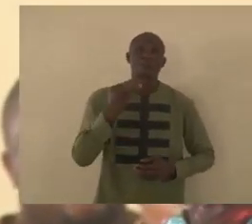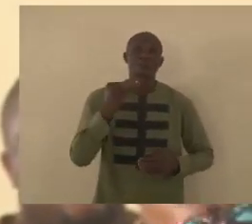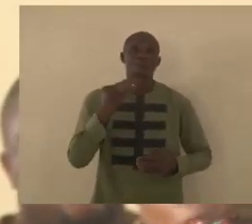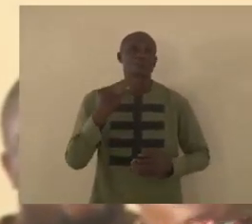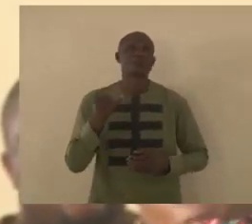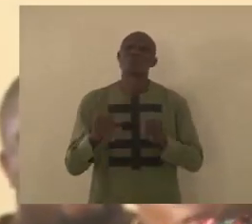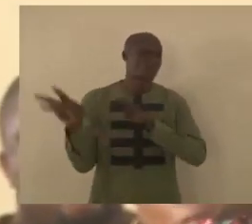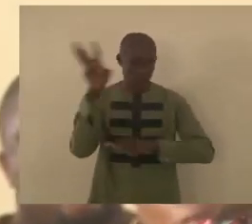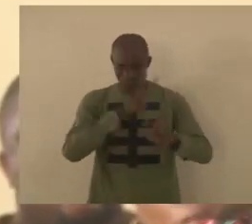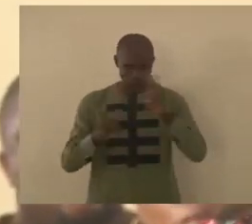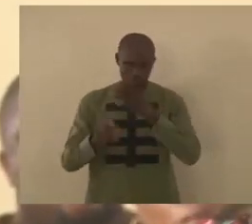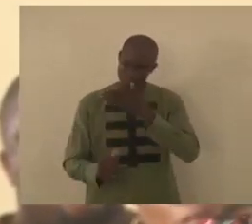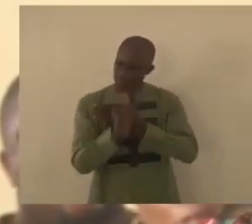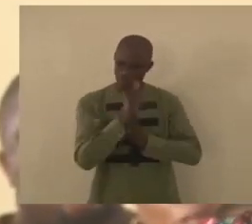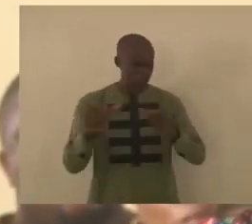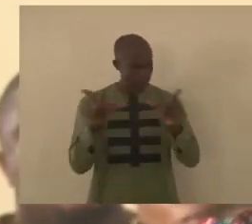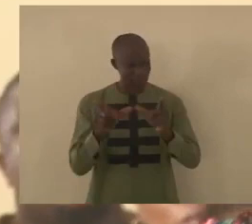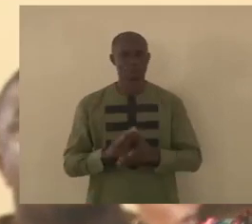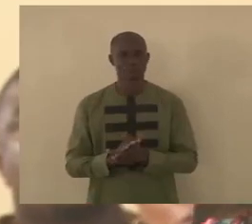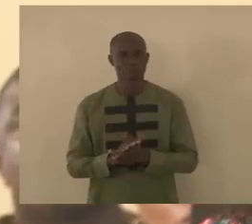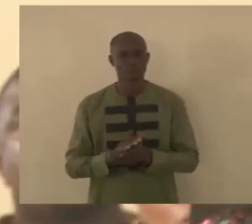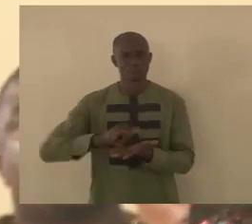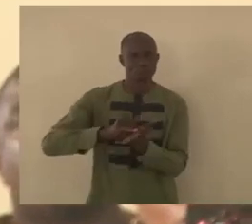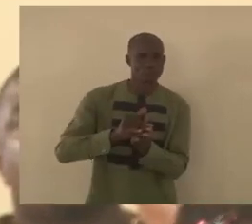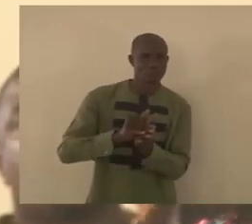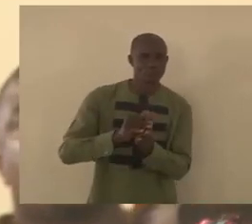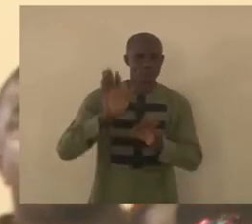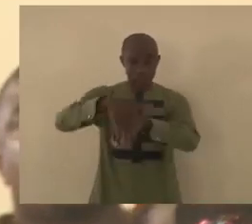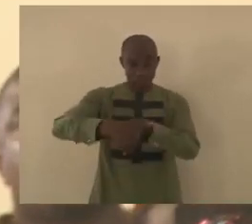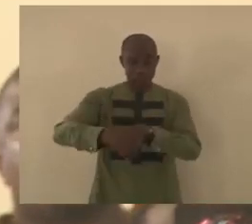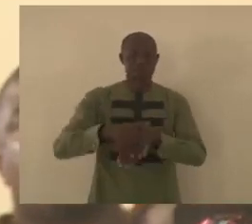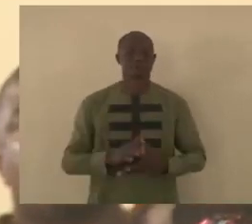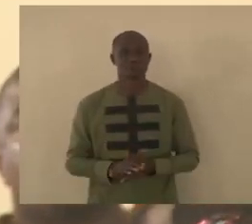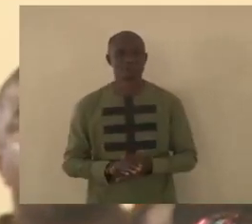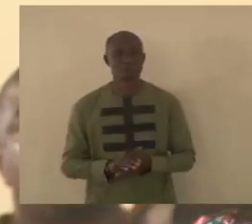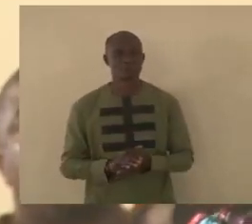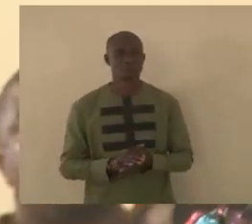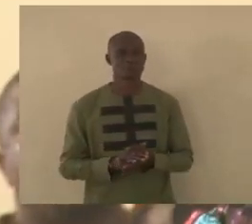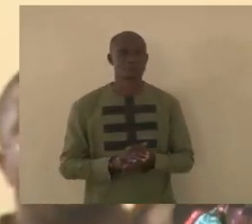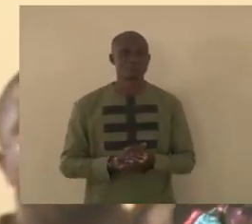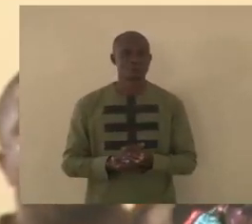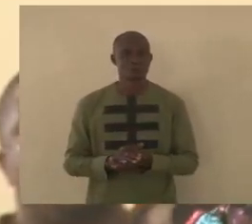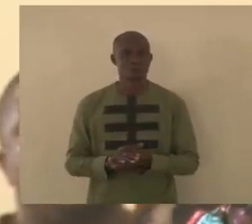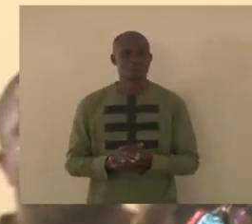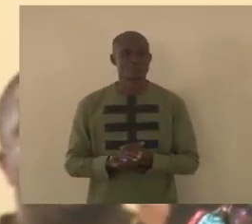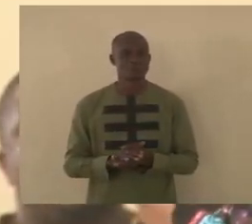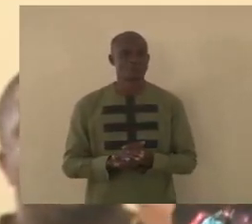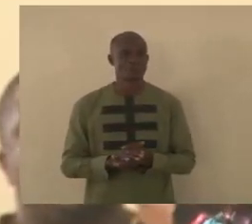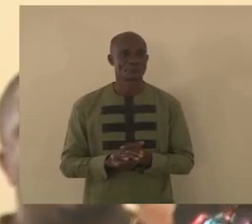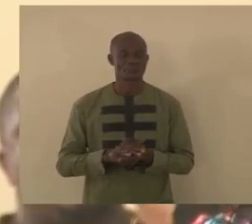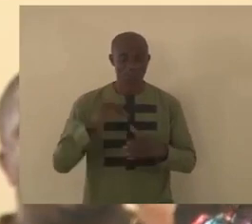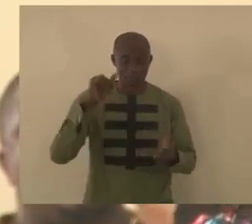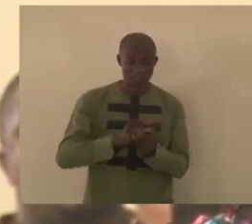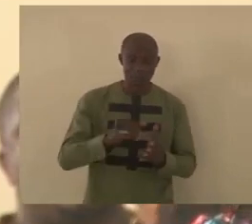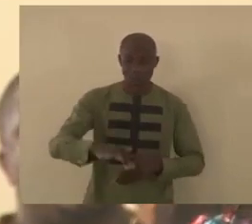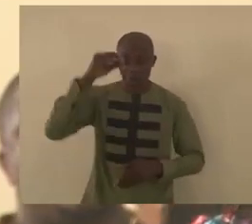it's very worrisome, the dangerous dimension this hypocrisy is adding to the